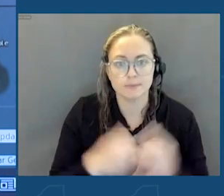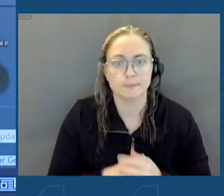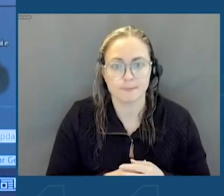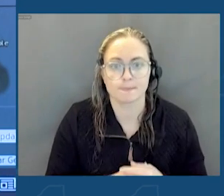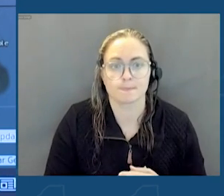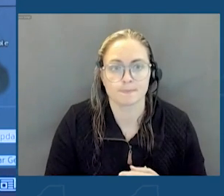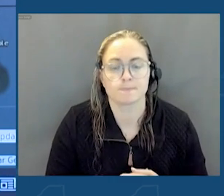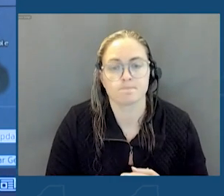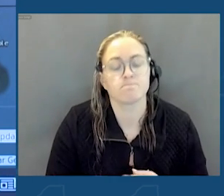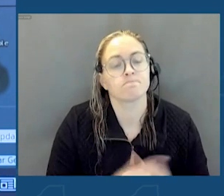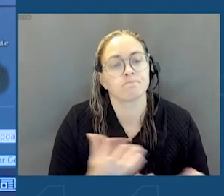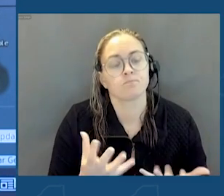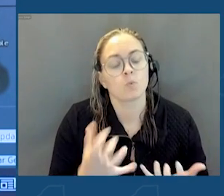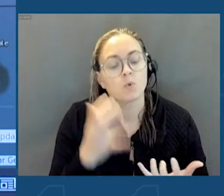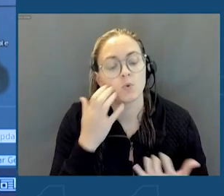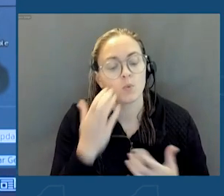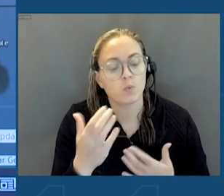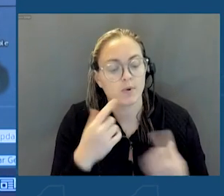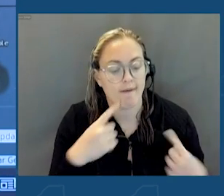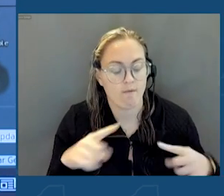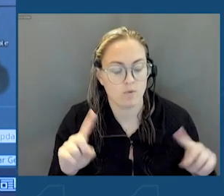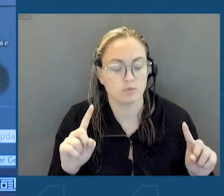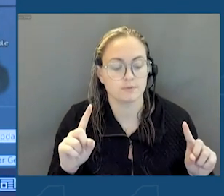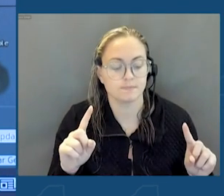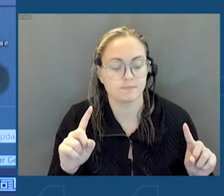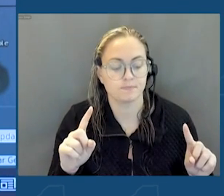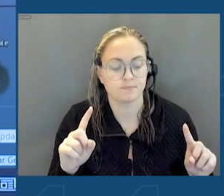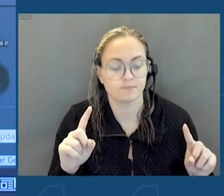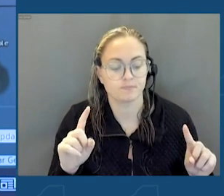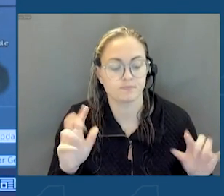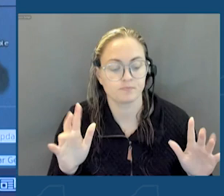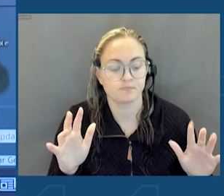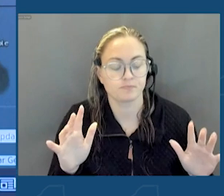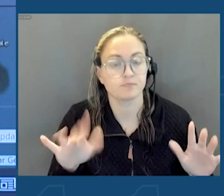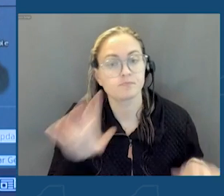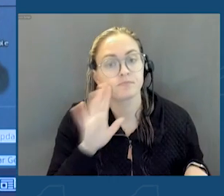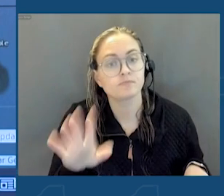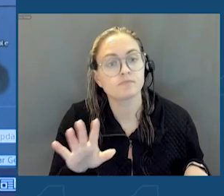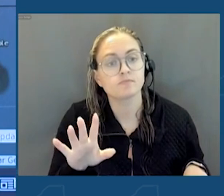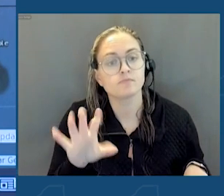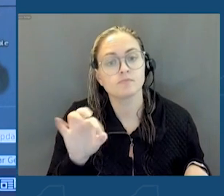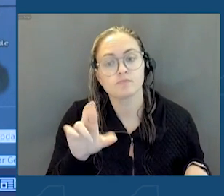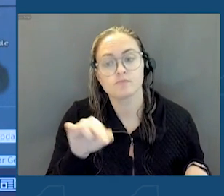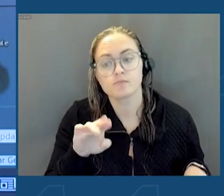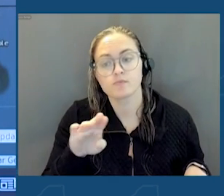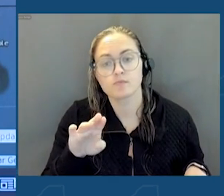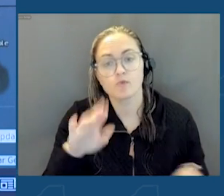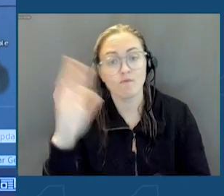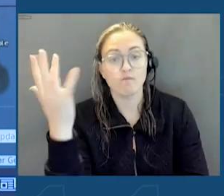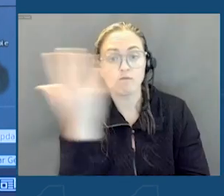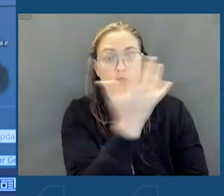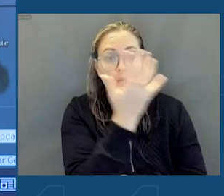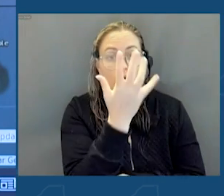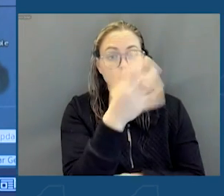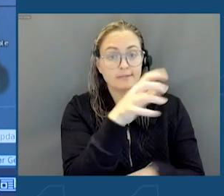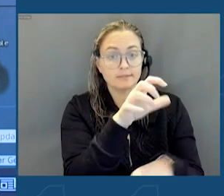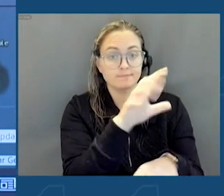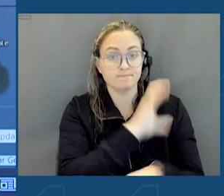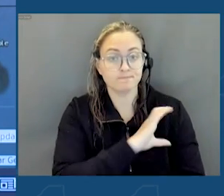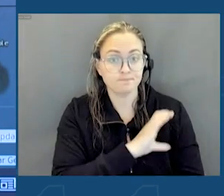I wanted to also announce that we are announcing that we are sending force rangers to Canada, larger scale operations. I